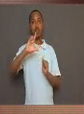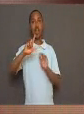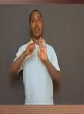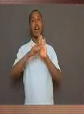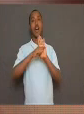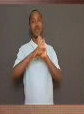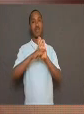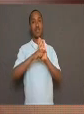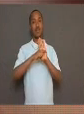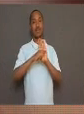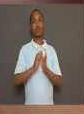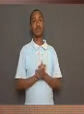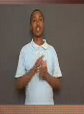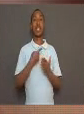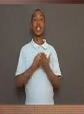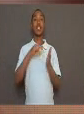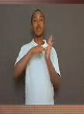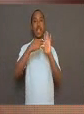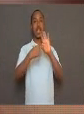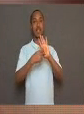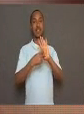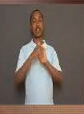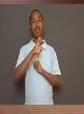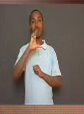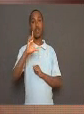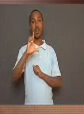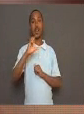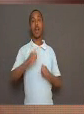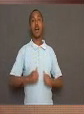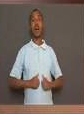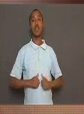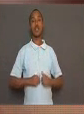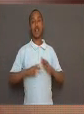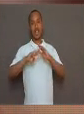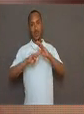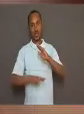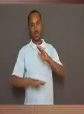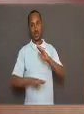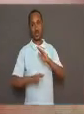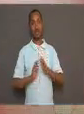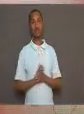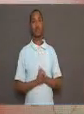ion. This means that chlorine has been reduced.